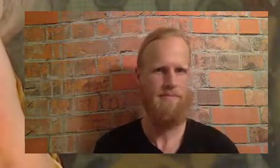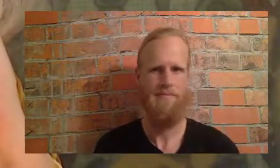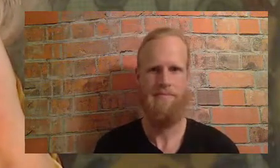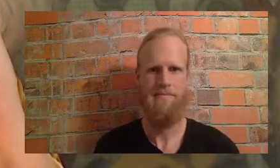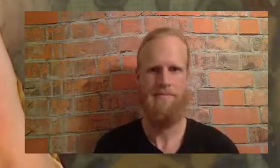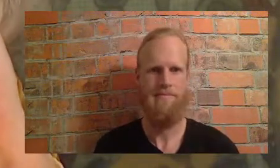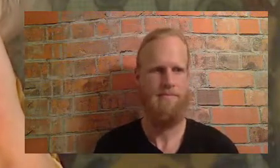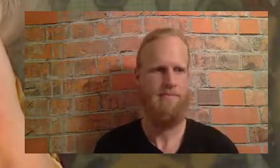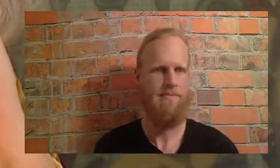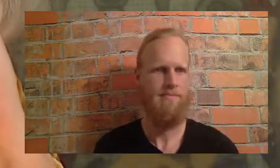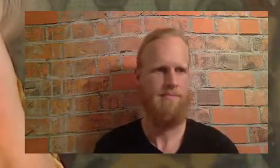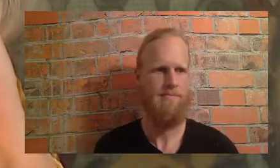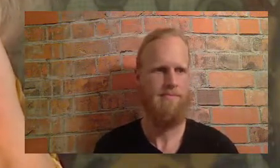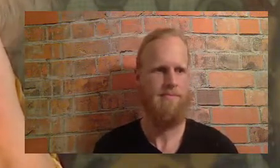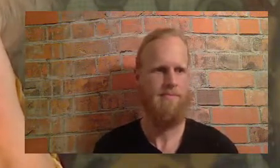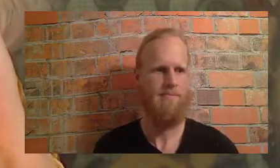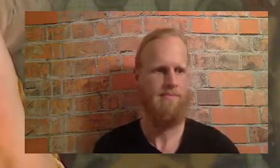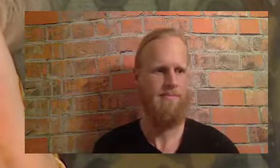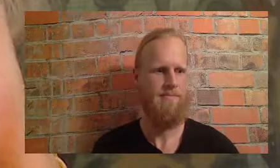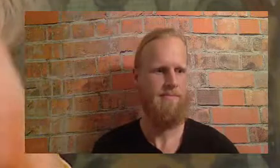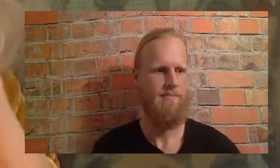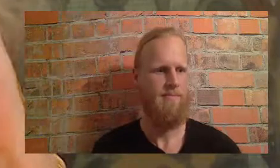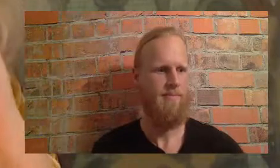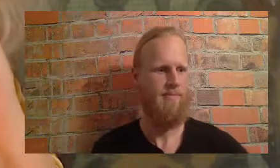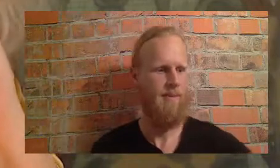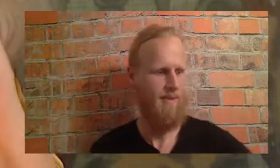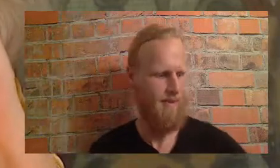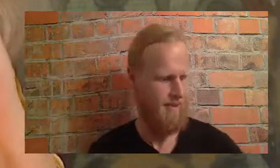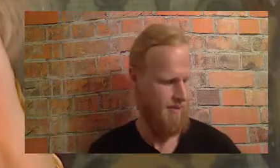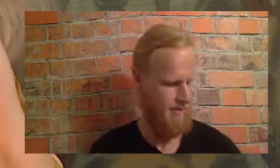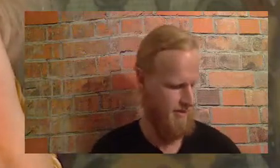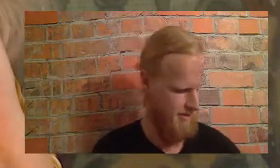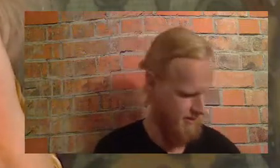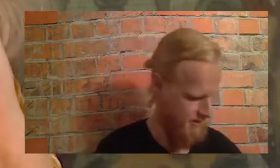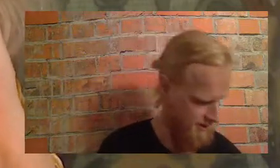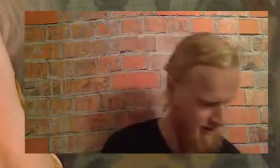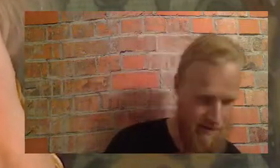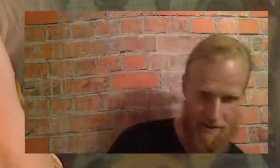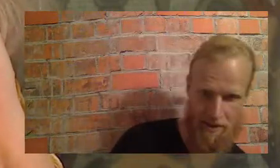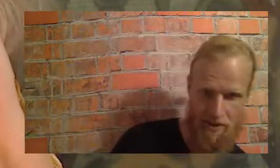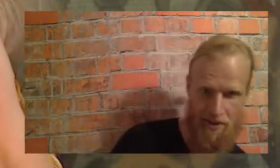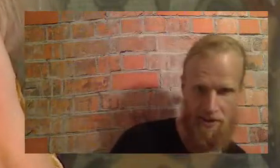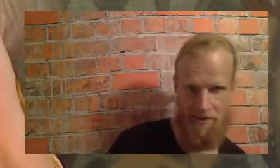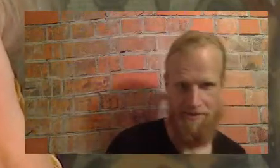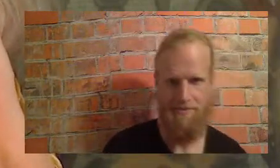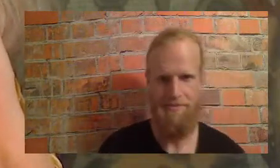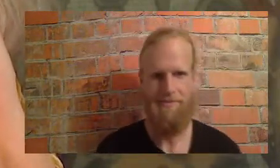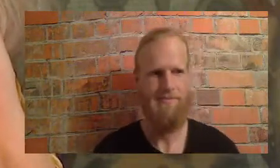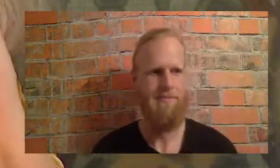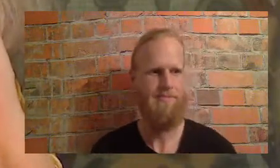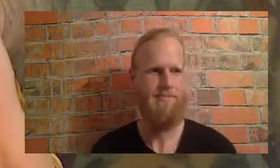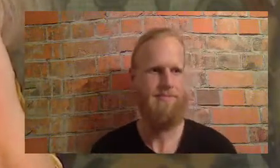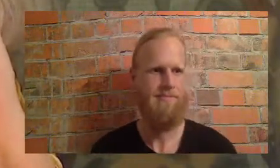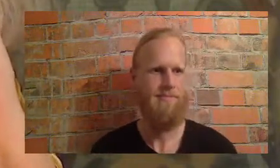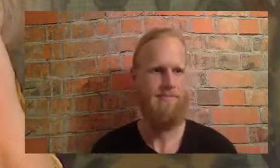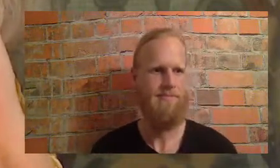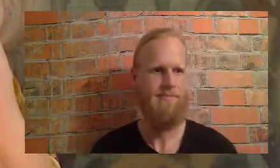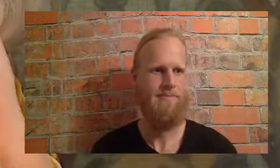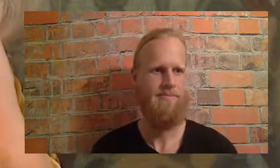see Memphis, Oregon, Florida, Zurich. Hello, Christina from Zurich.